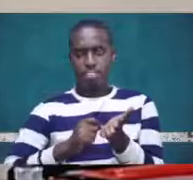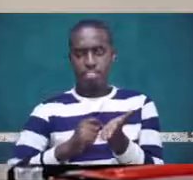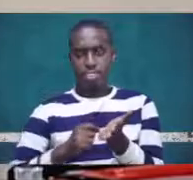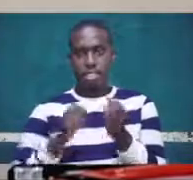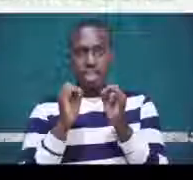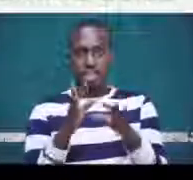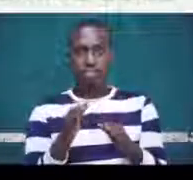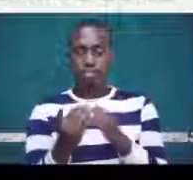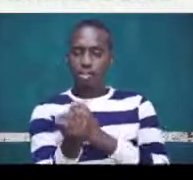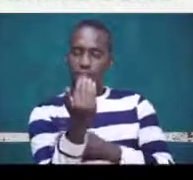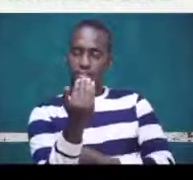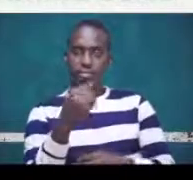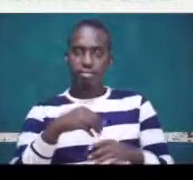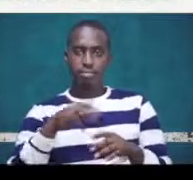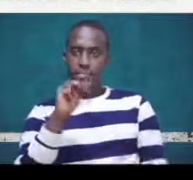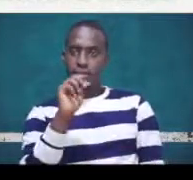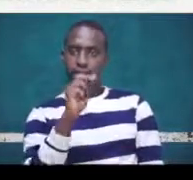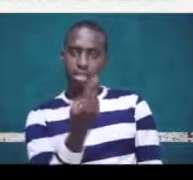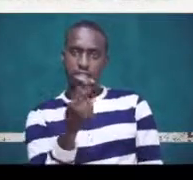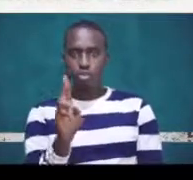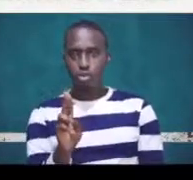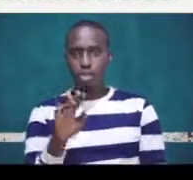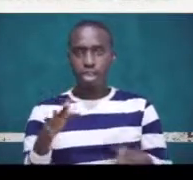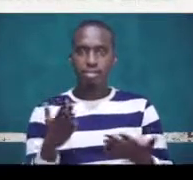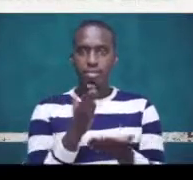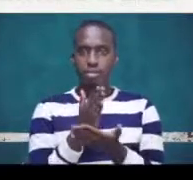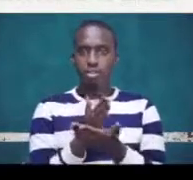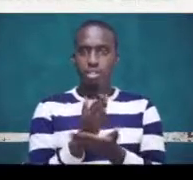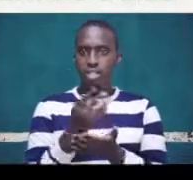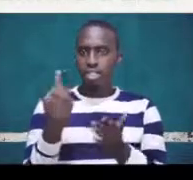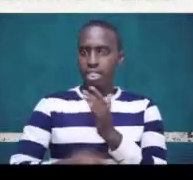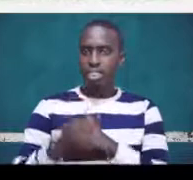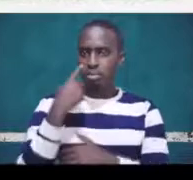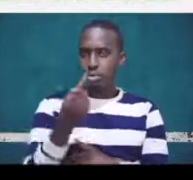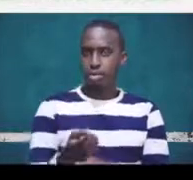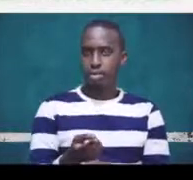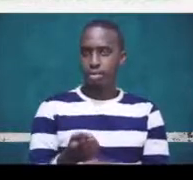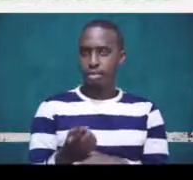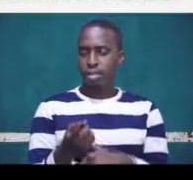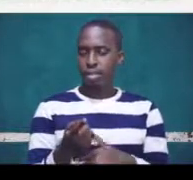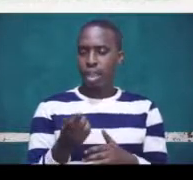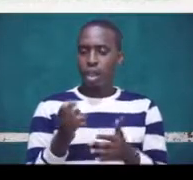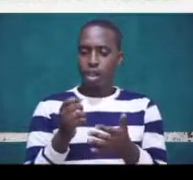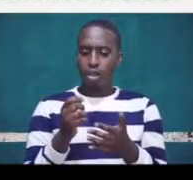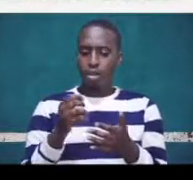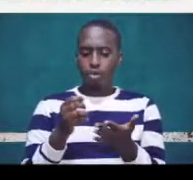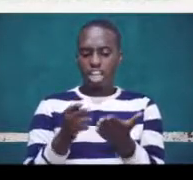When you ask for meet you and stuff like that, what are the figures on the card? How do you feed them in?